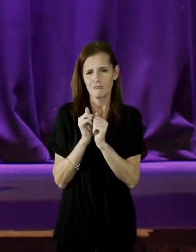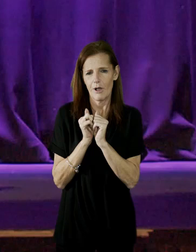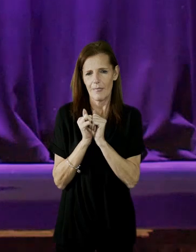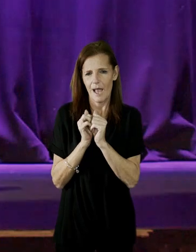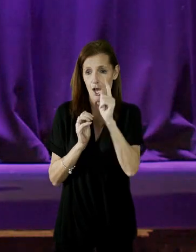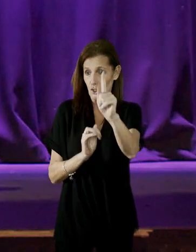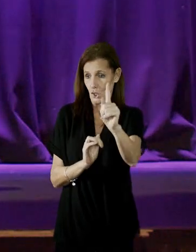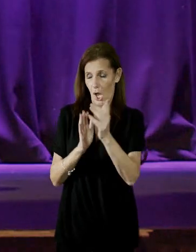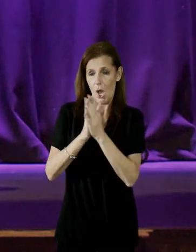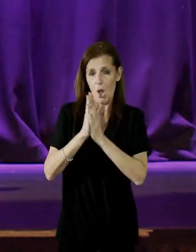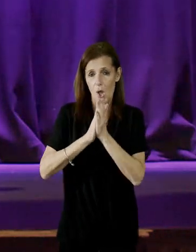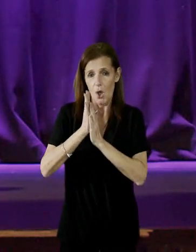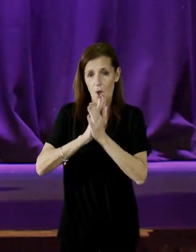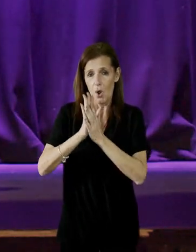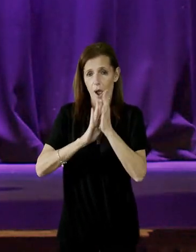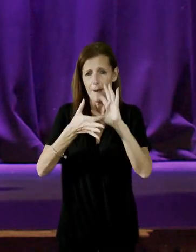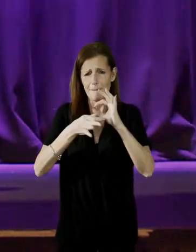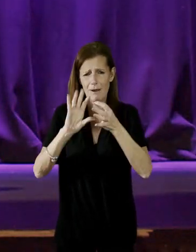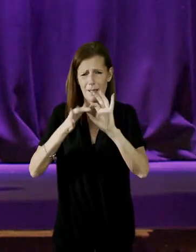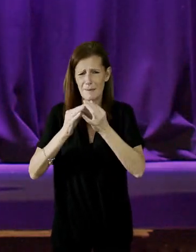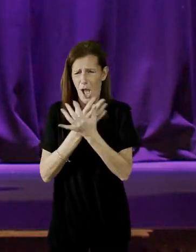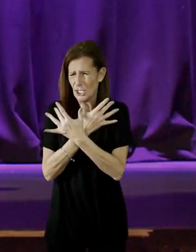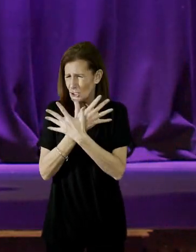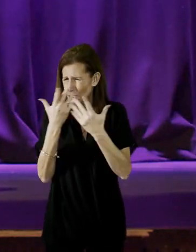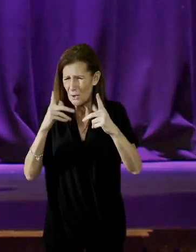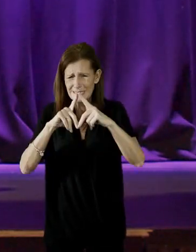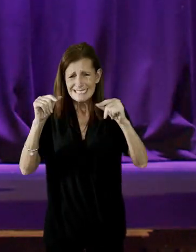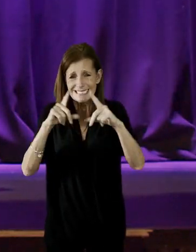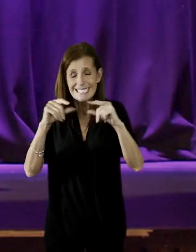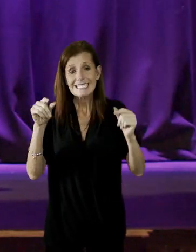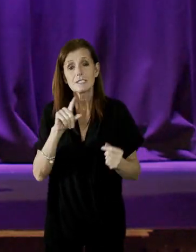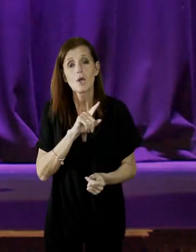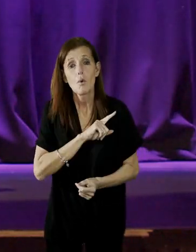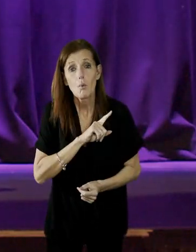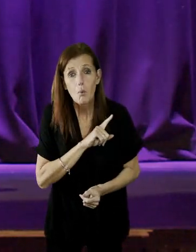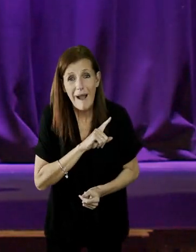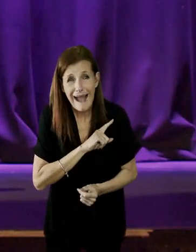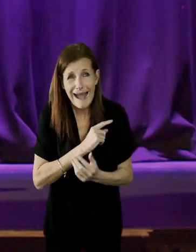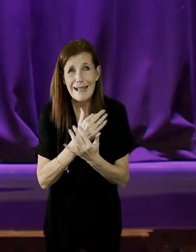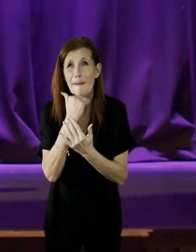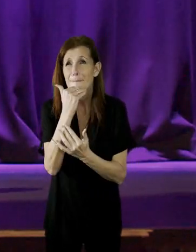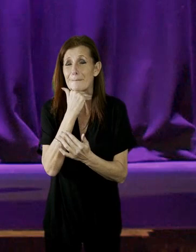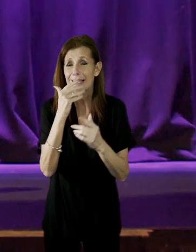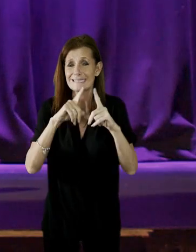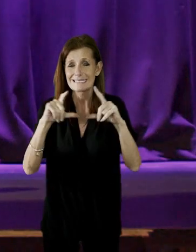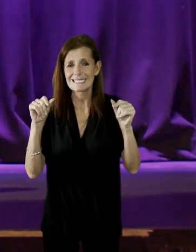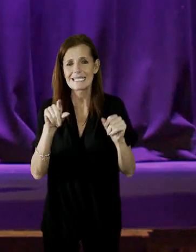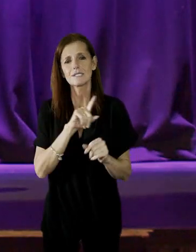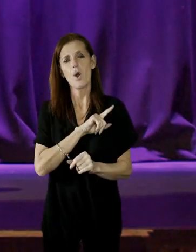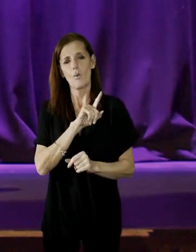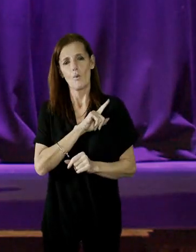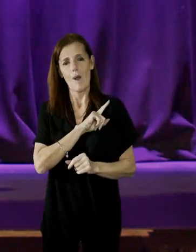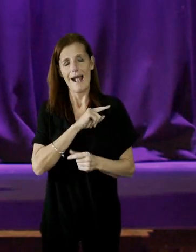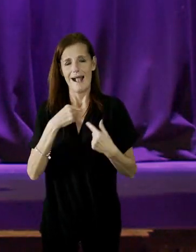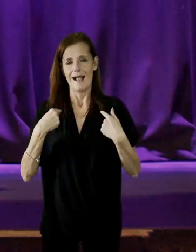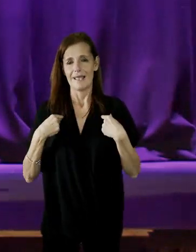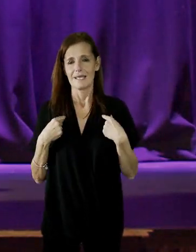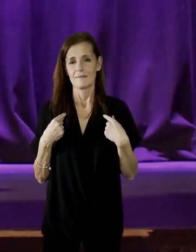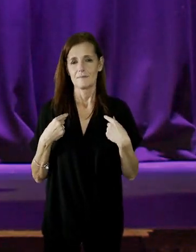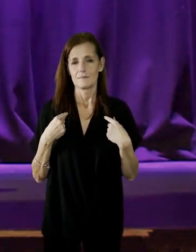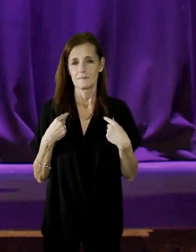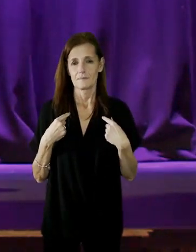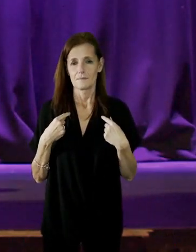to get so many tickets, right? And the reason why we were able to get loads and loads of tickets is because we bought wheelchair